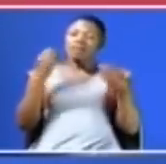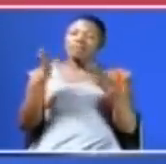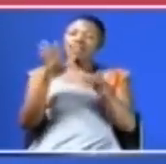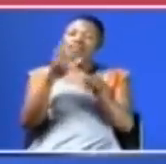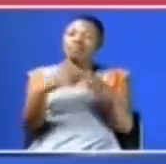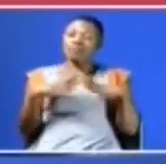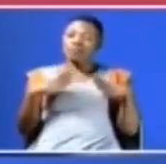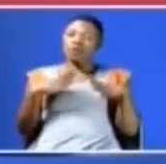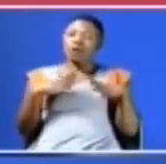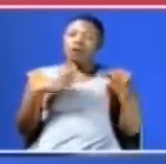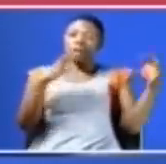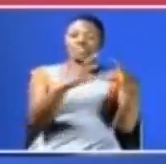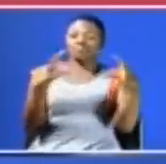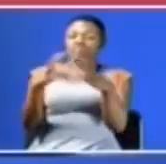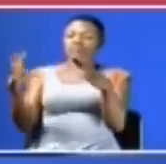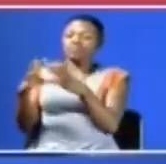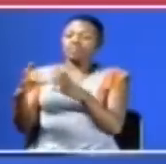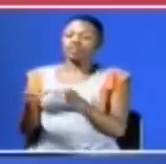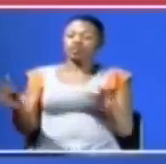parties come together to form government.